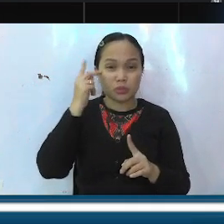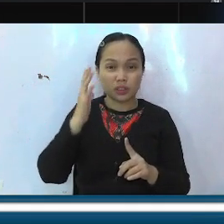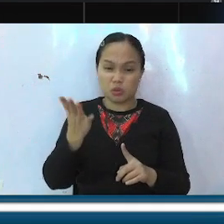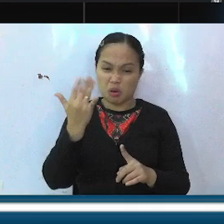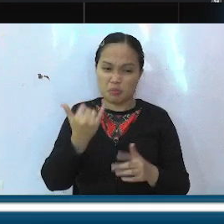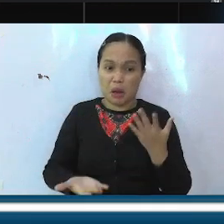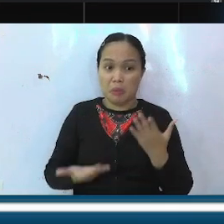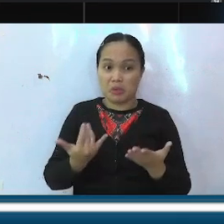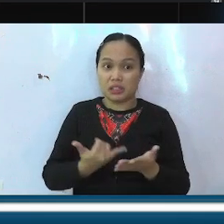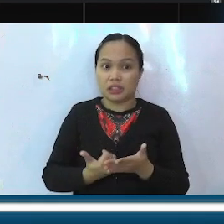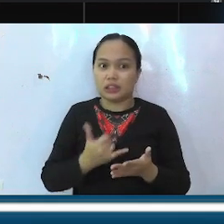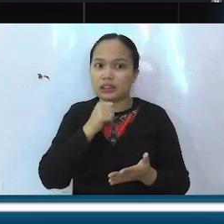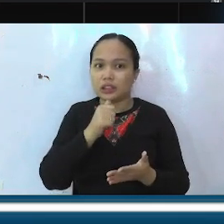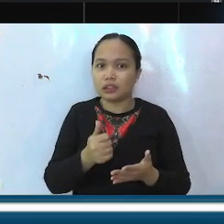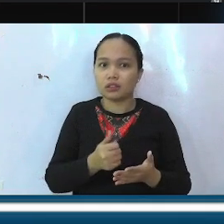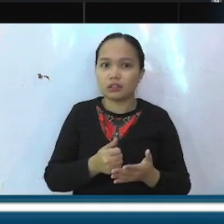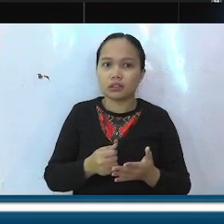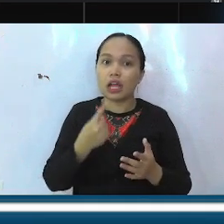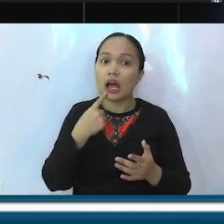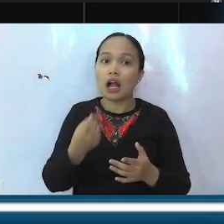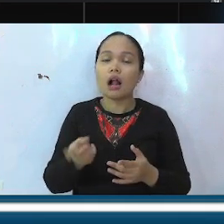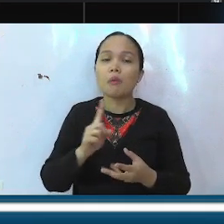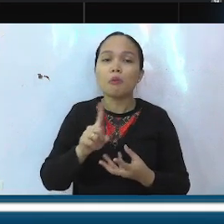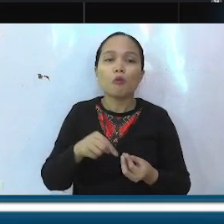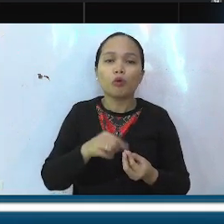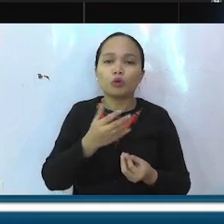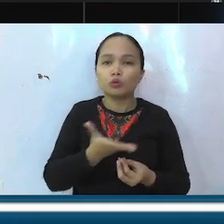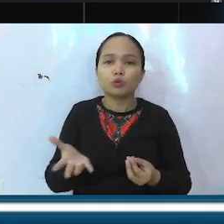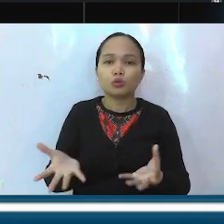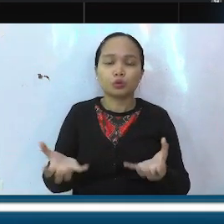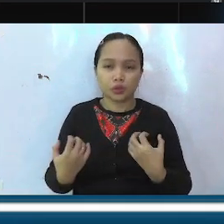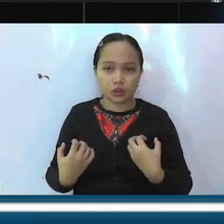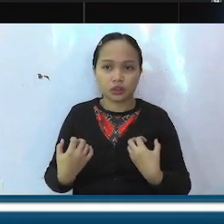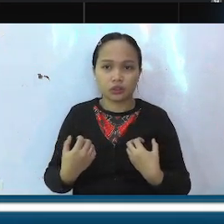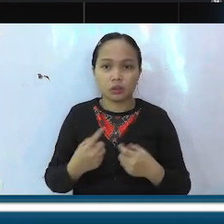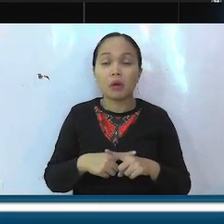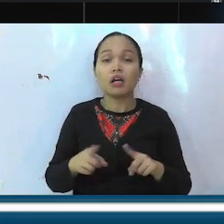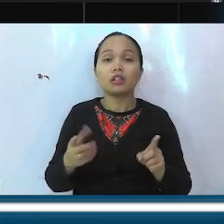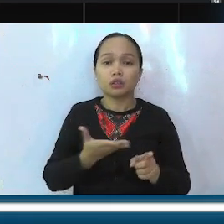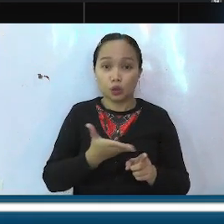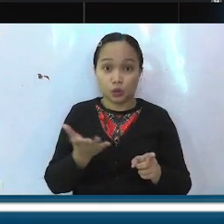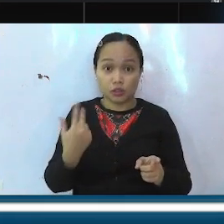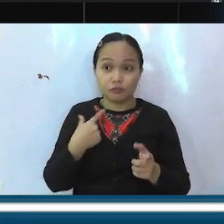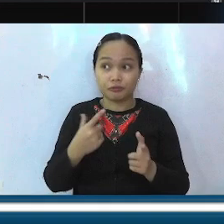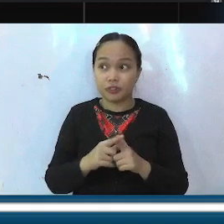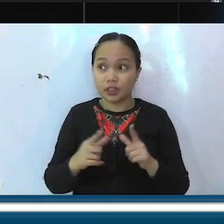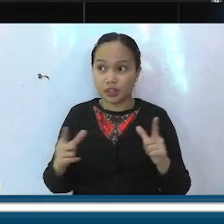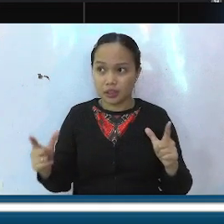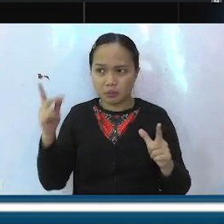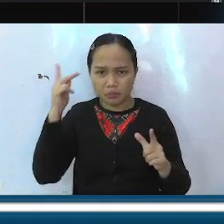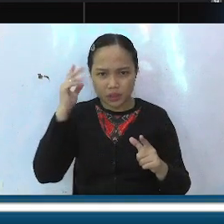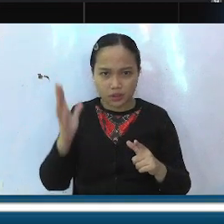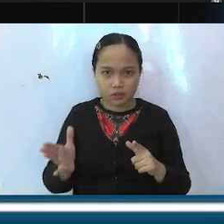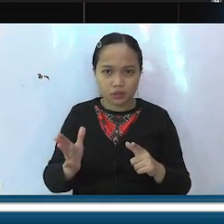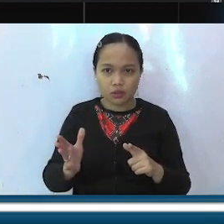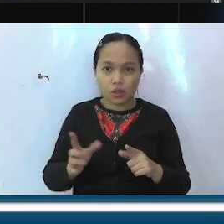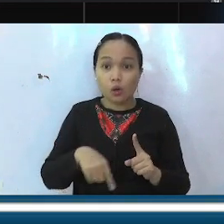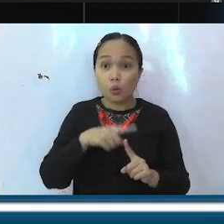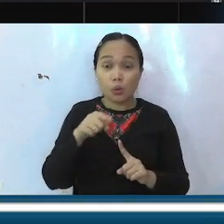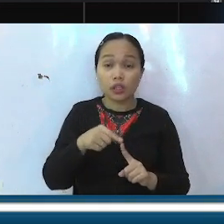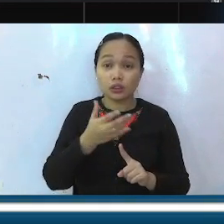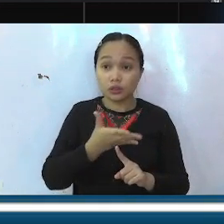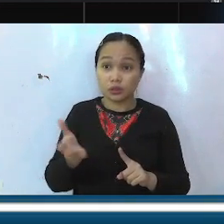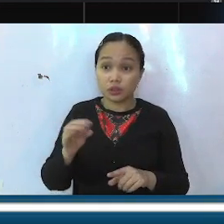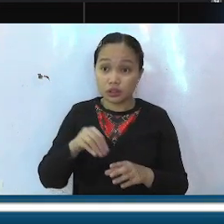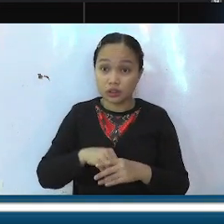you want. Okay? Now listen, you have a great pastor, the young people sitting right here. When you're in church